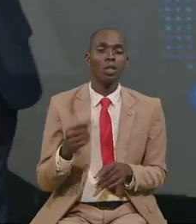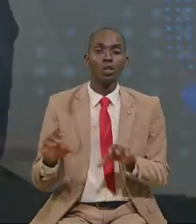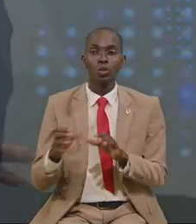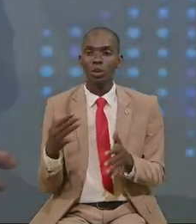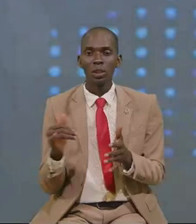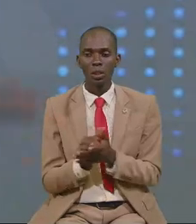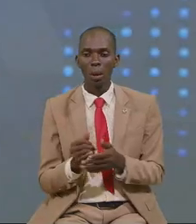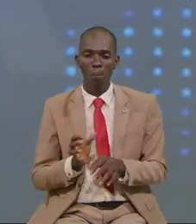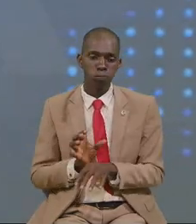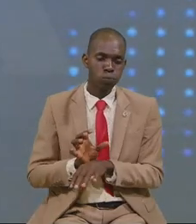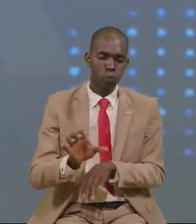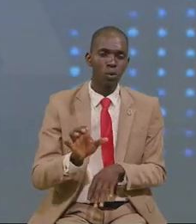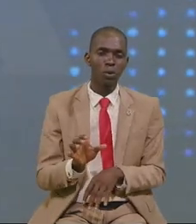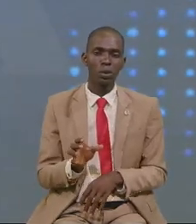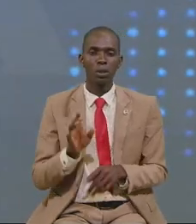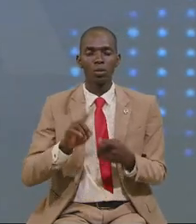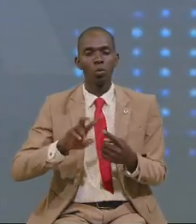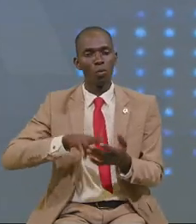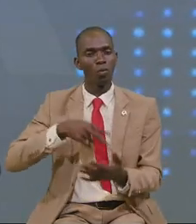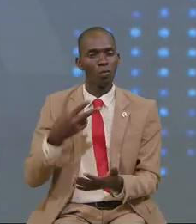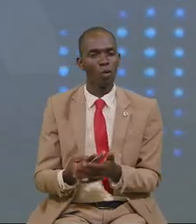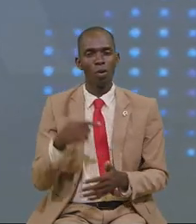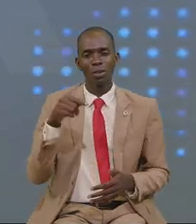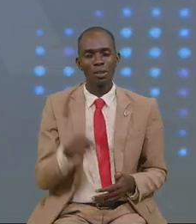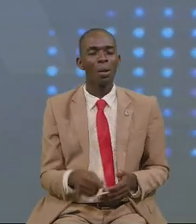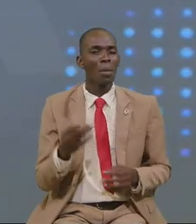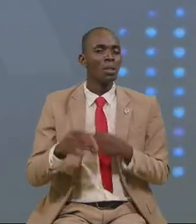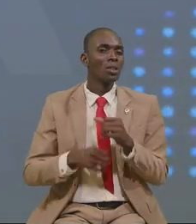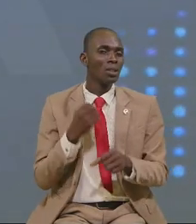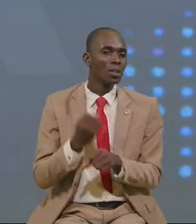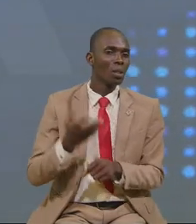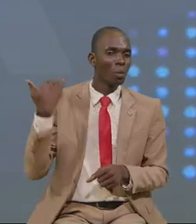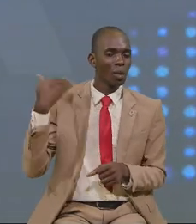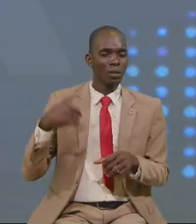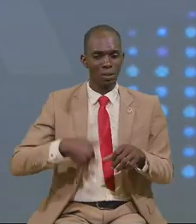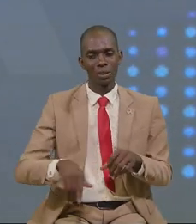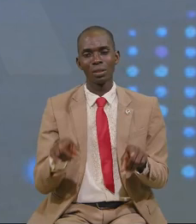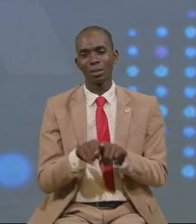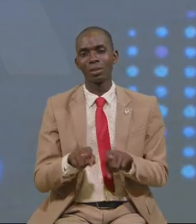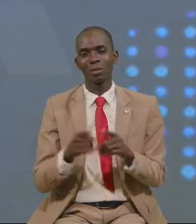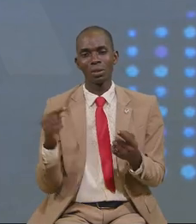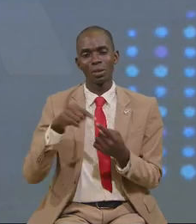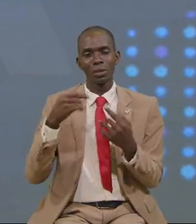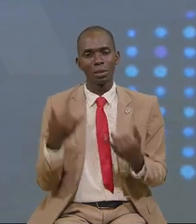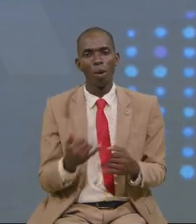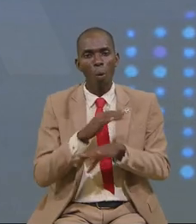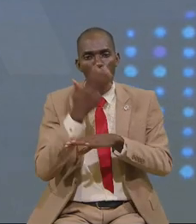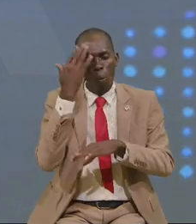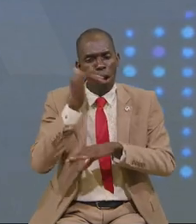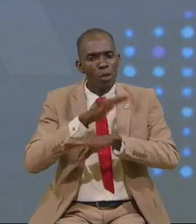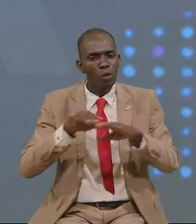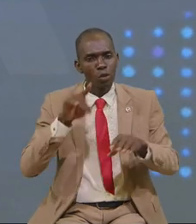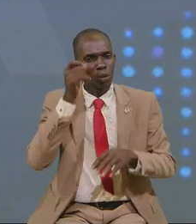many years ago, still pushing them down. Why don't you understand that there's an ability in